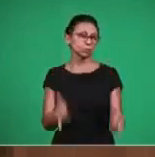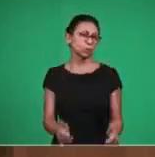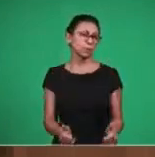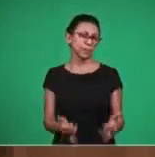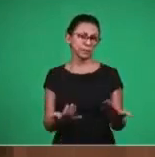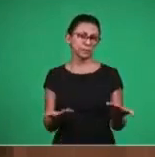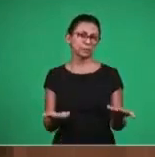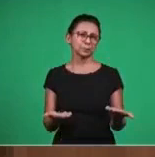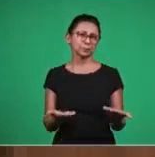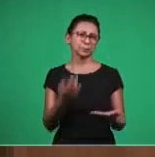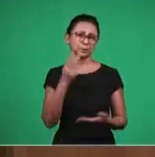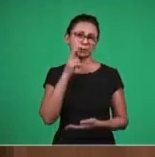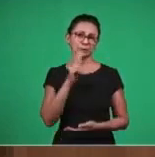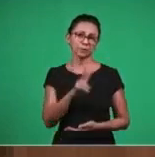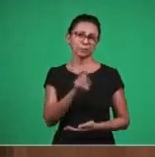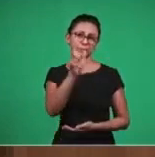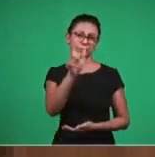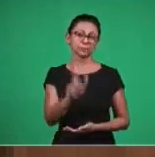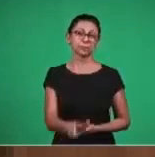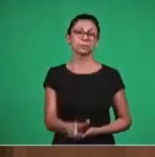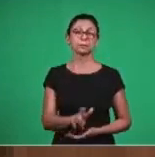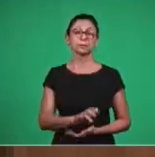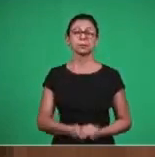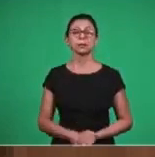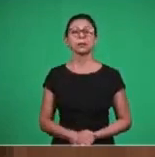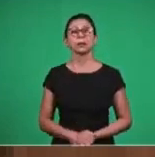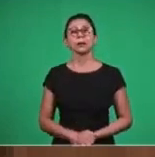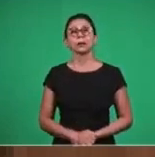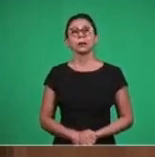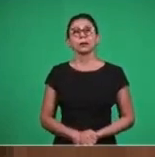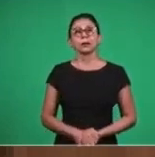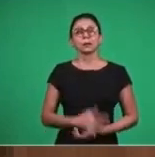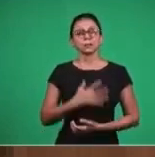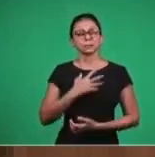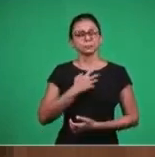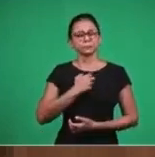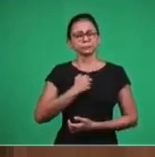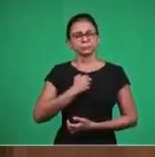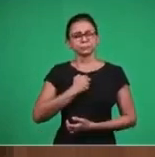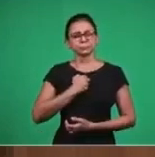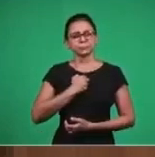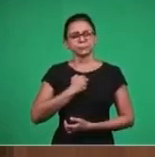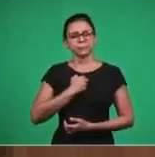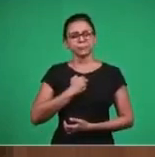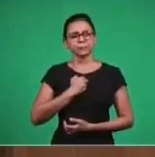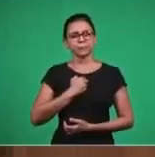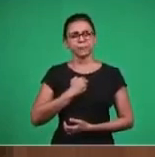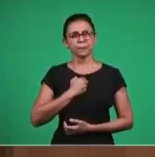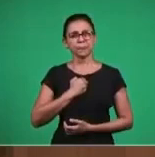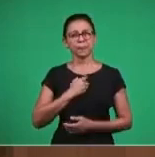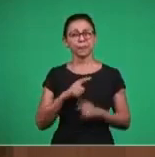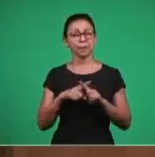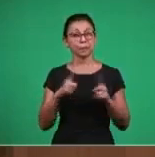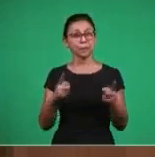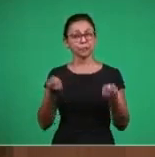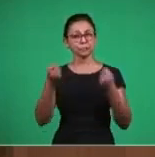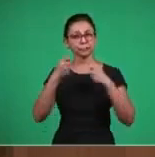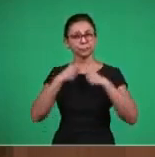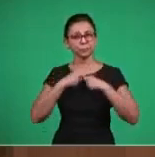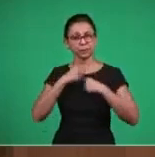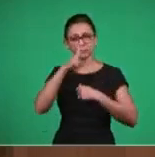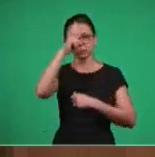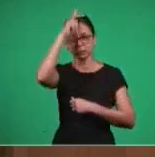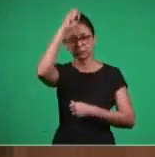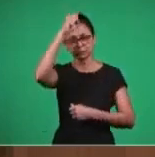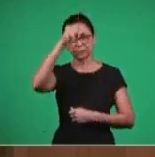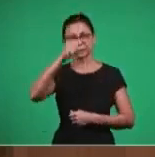when we know that this life, this person will never be seen on earth here anymore. This all brings a